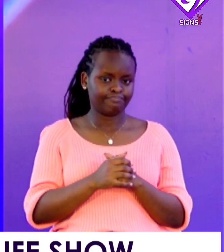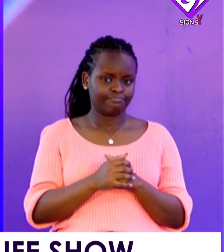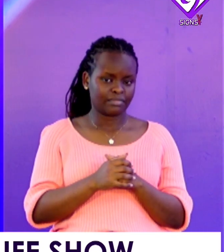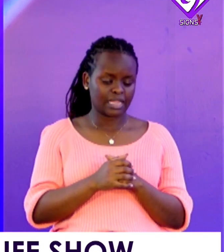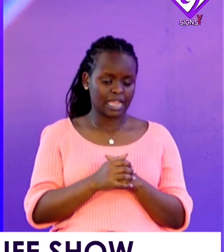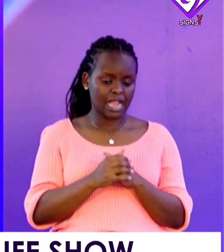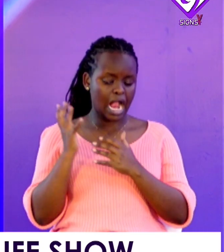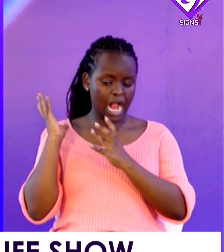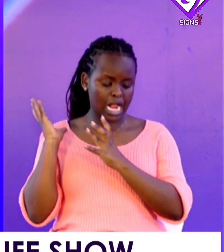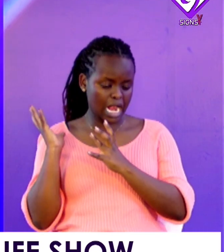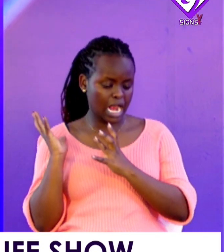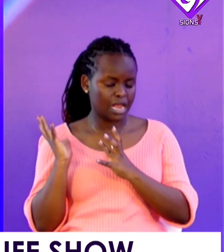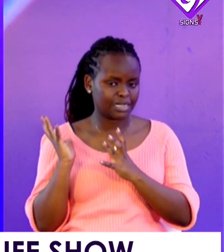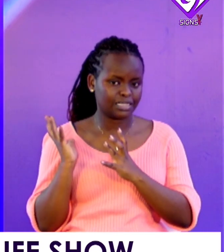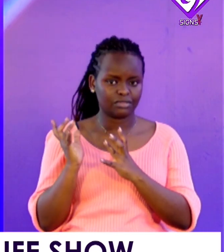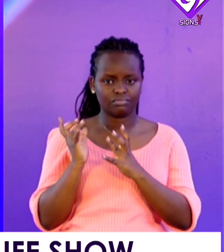cross?